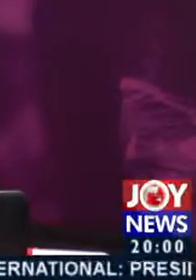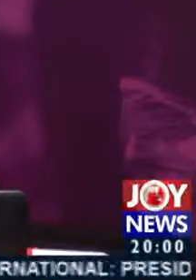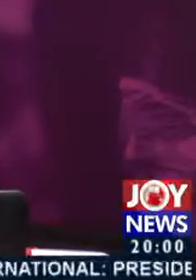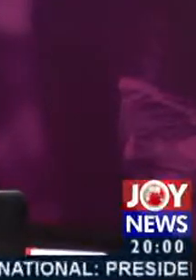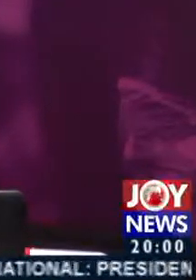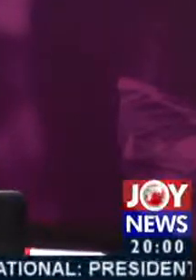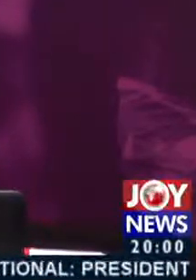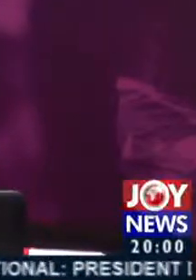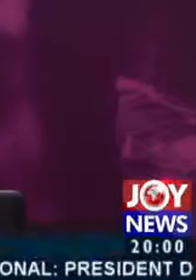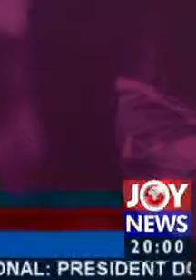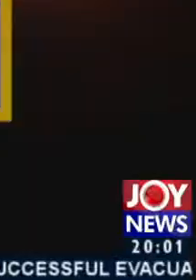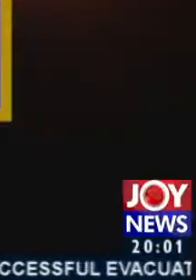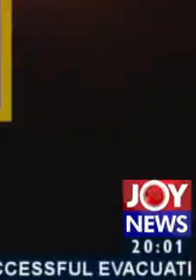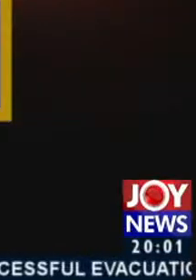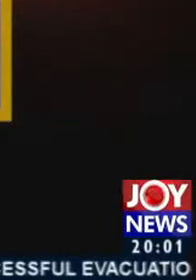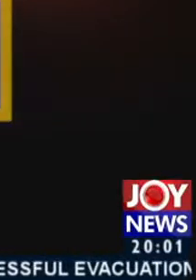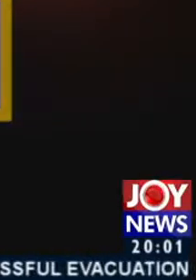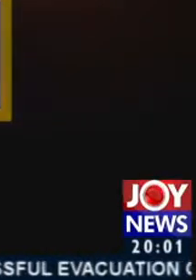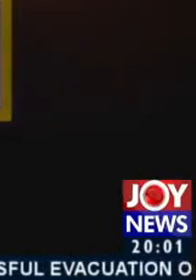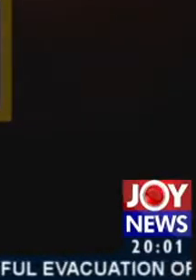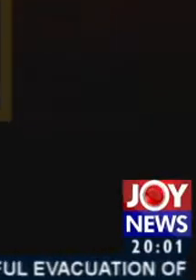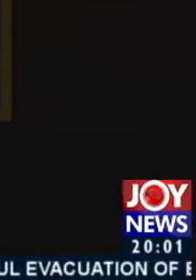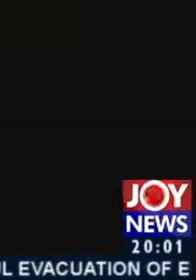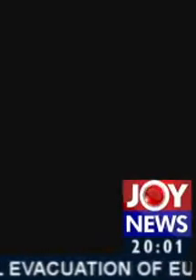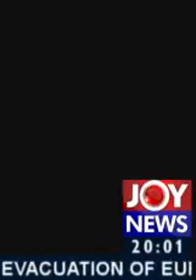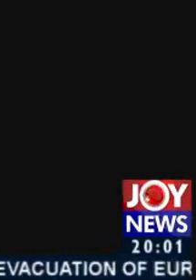from President Akufo-Addo.